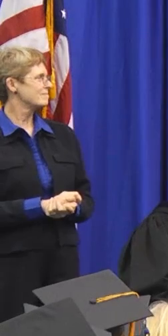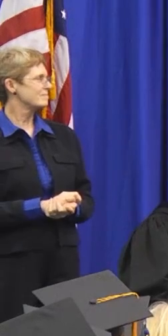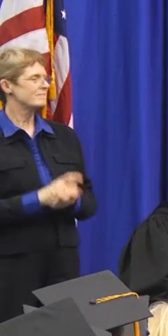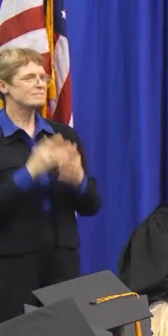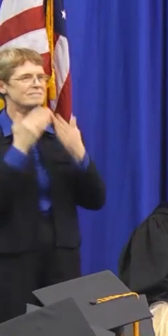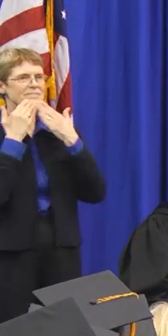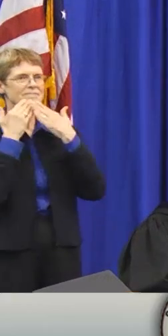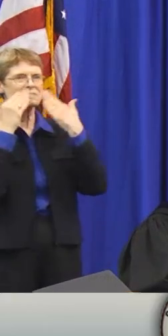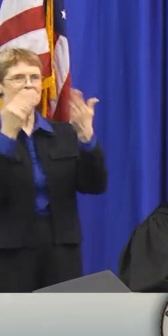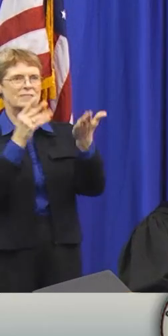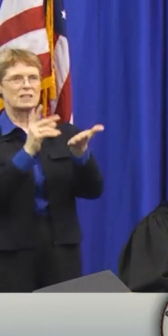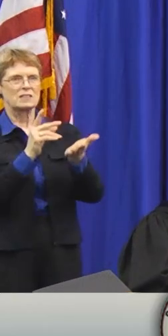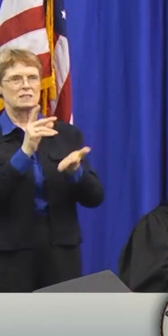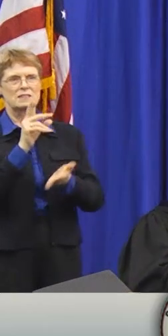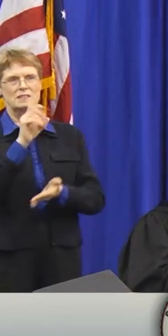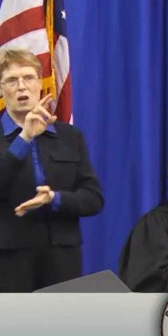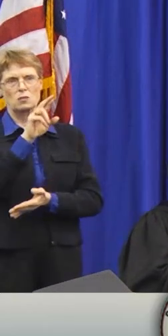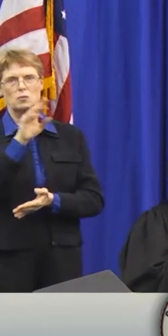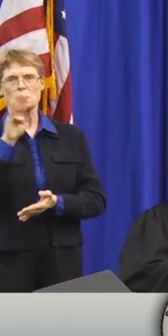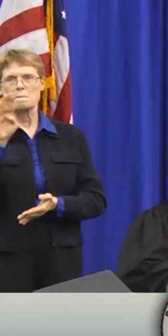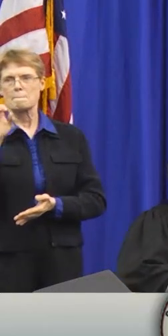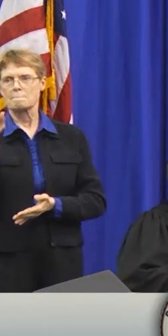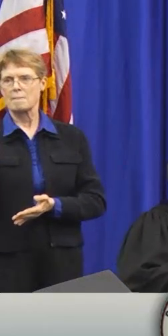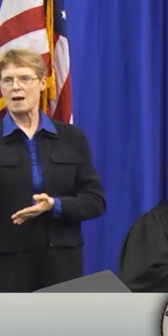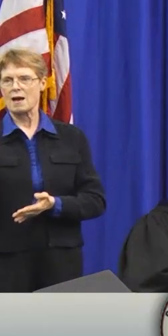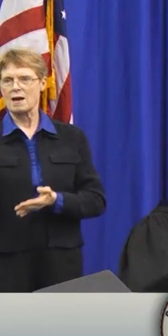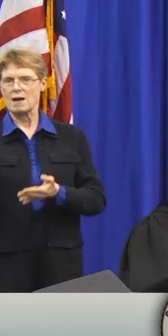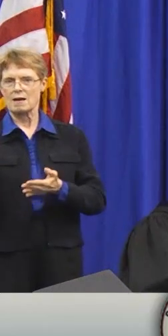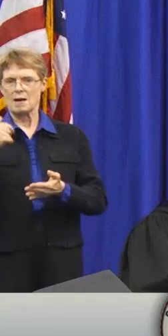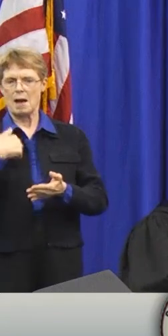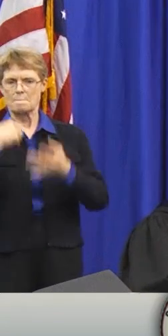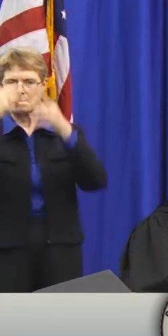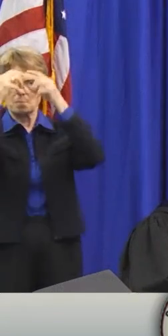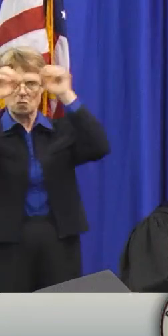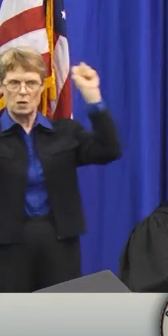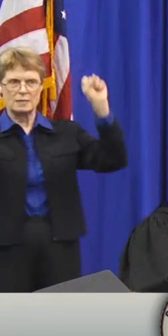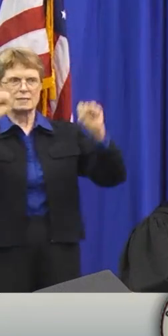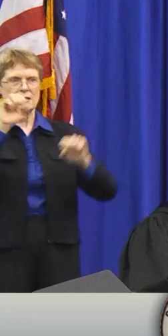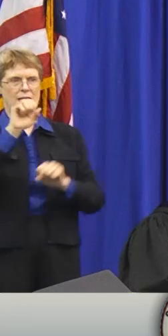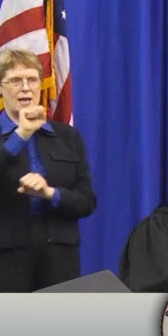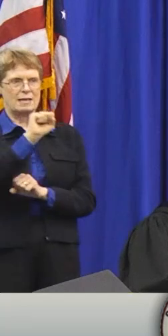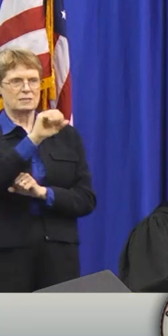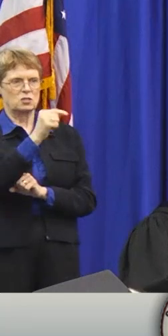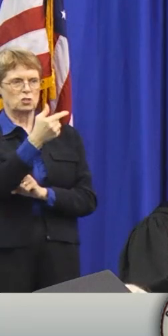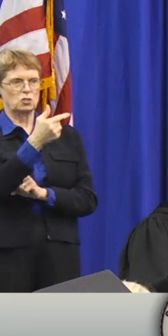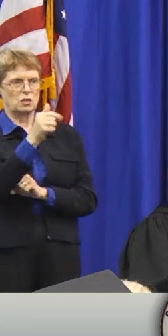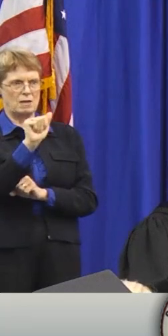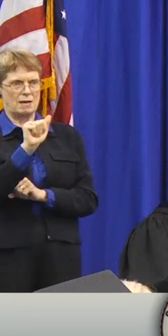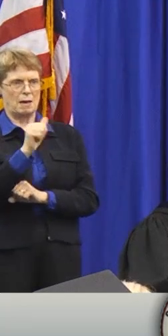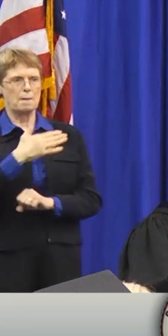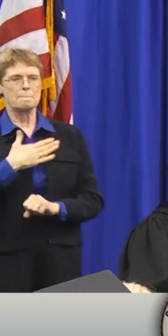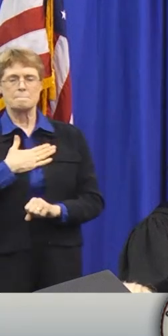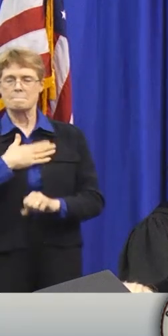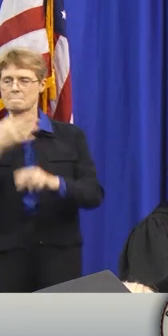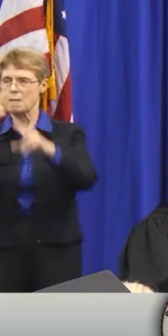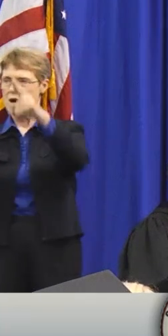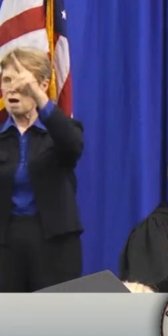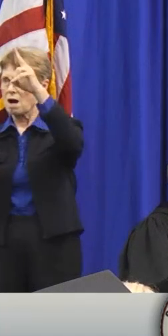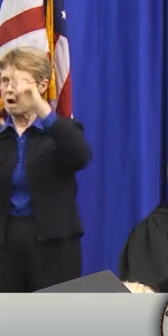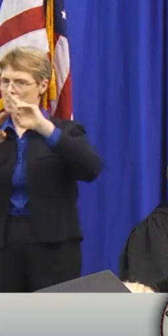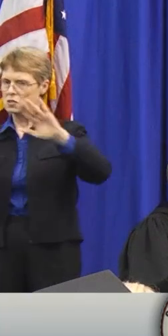Thank you, Dr. Beck. As president of Calhoun Student Government Association, it is my great honor to introduce